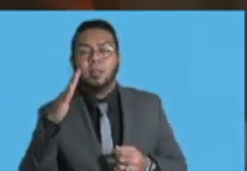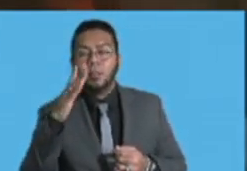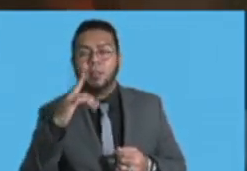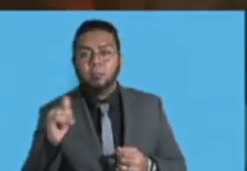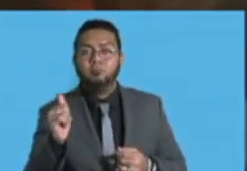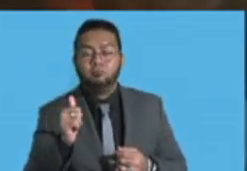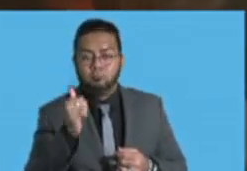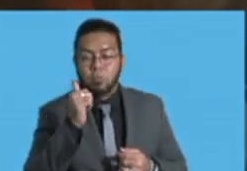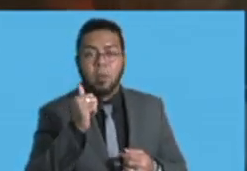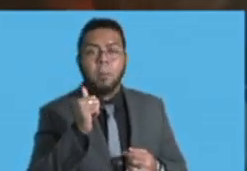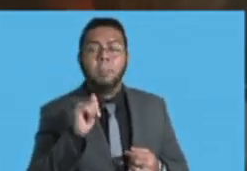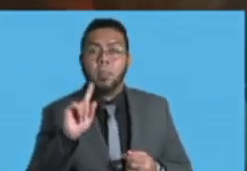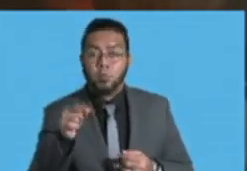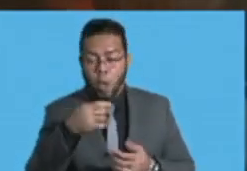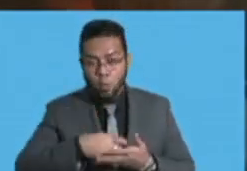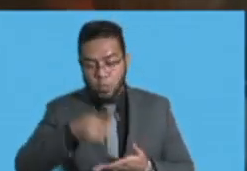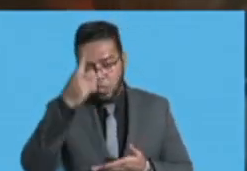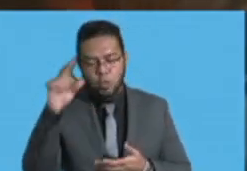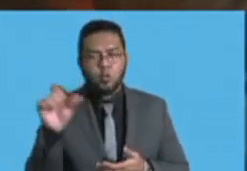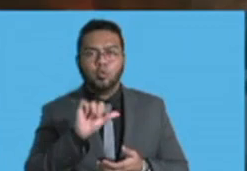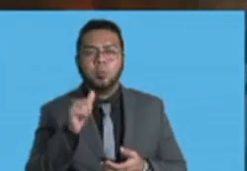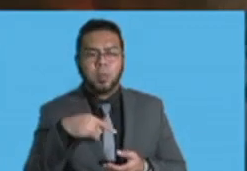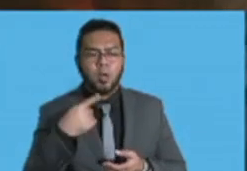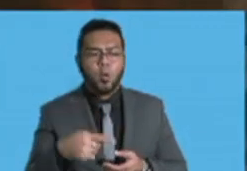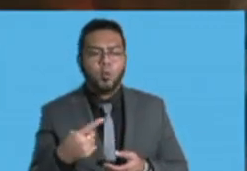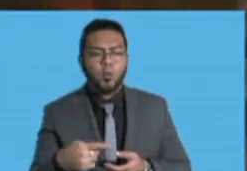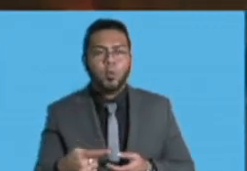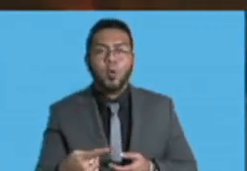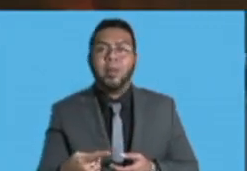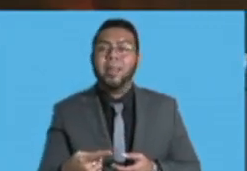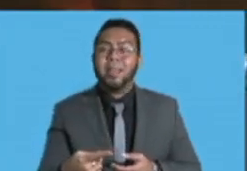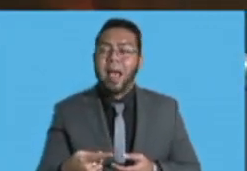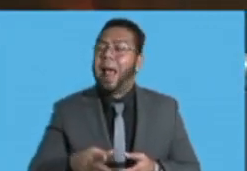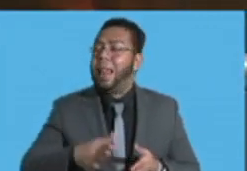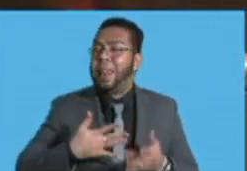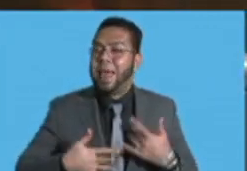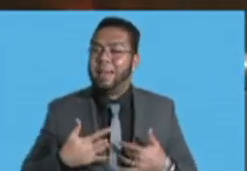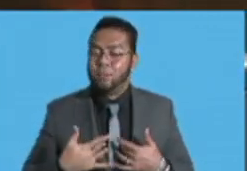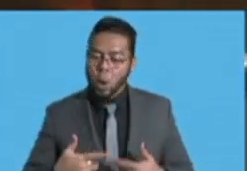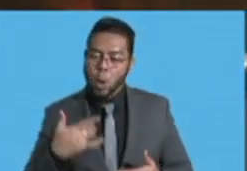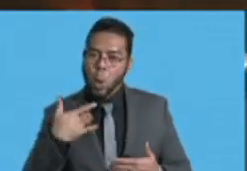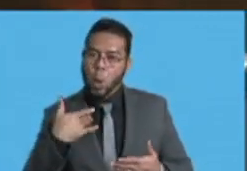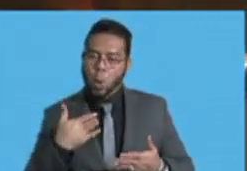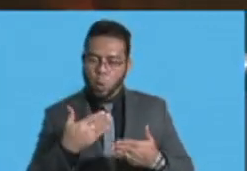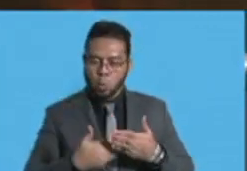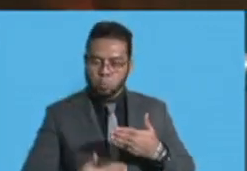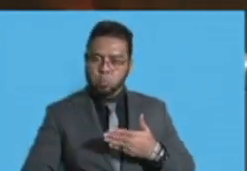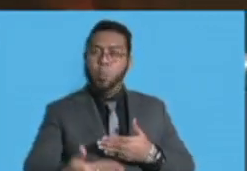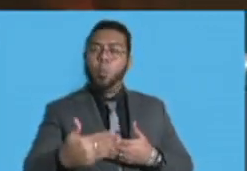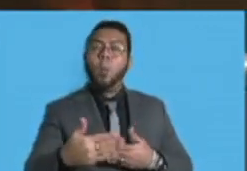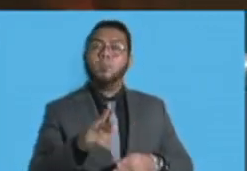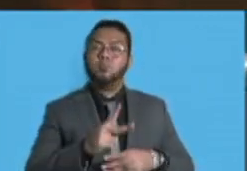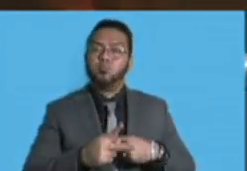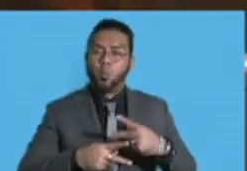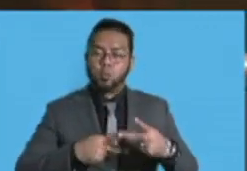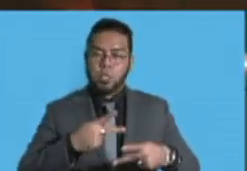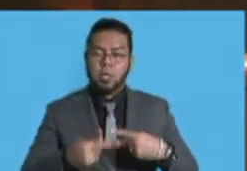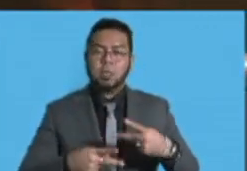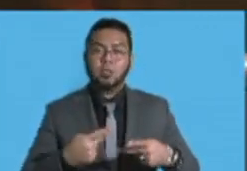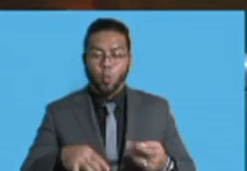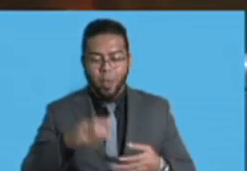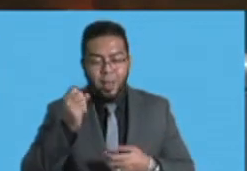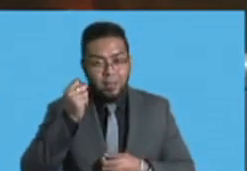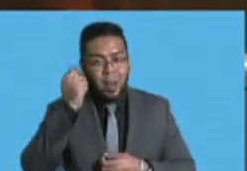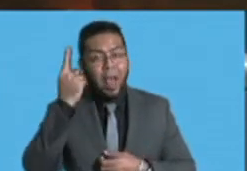our education should be a continuing, lifelong process, so we enhance our skills and knowledge and